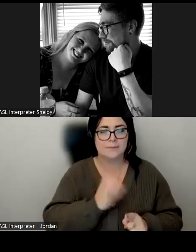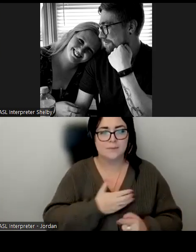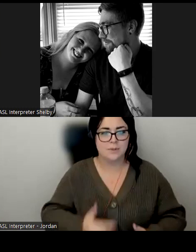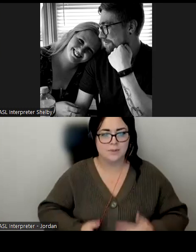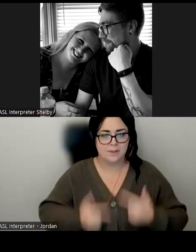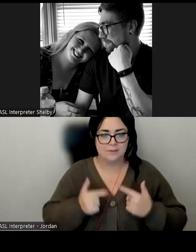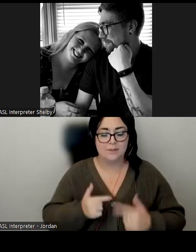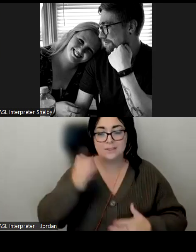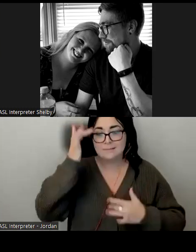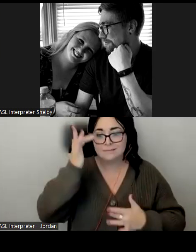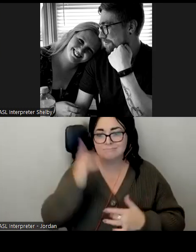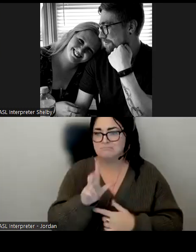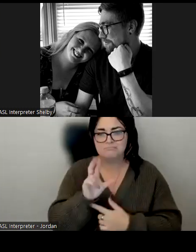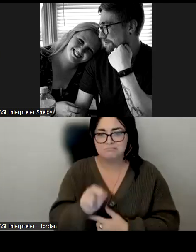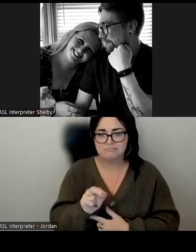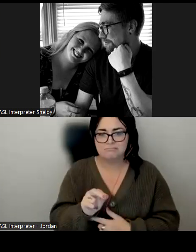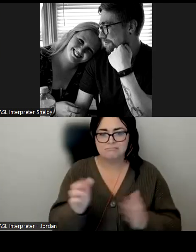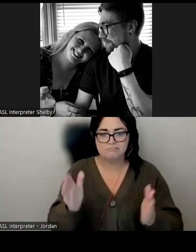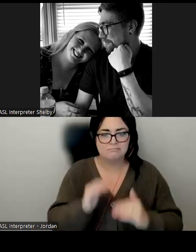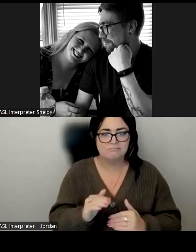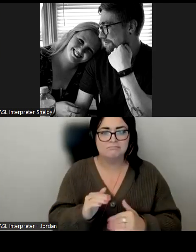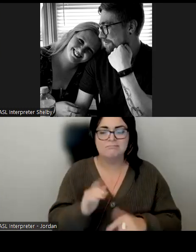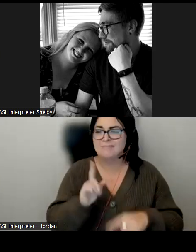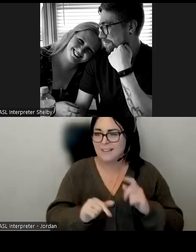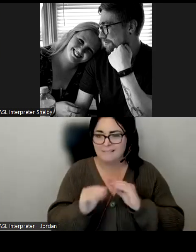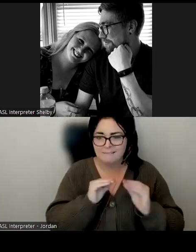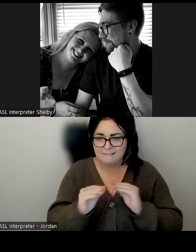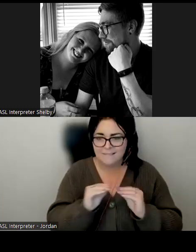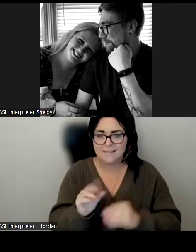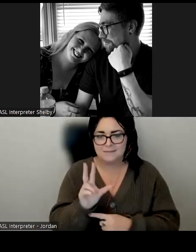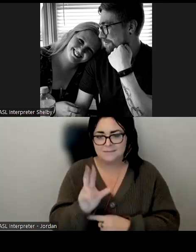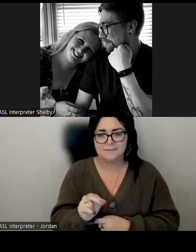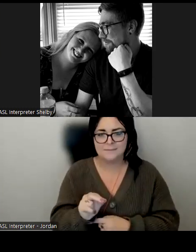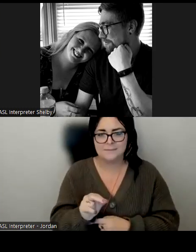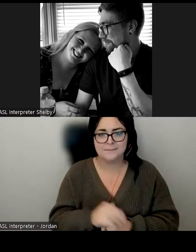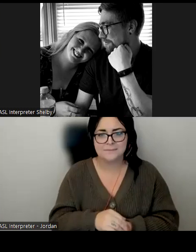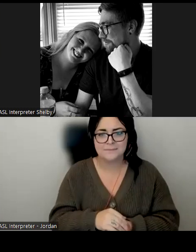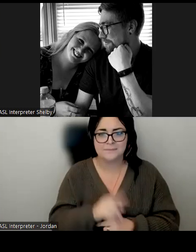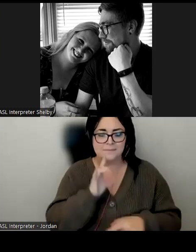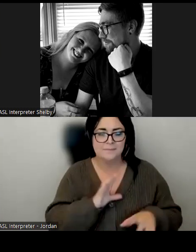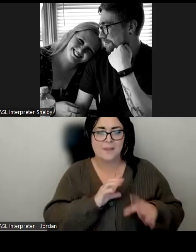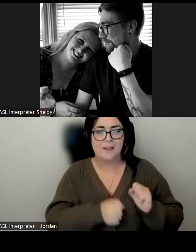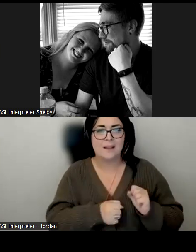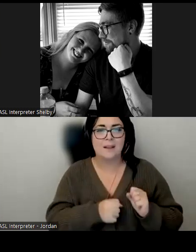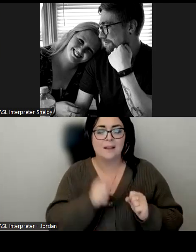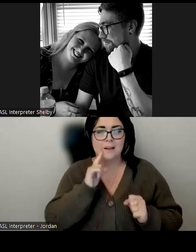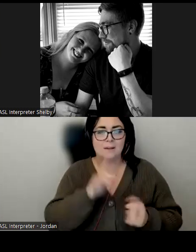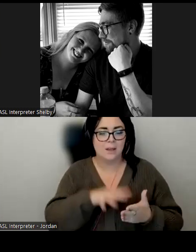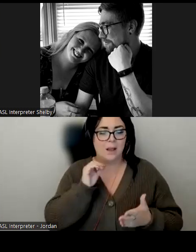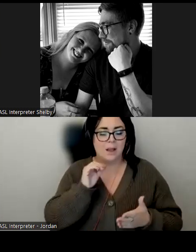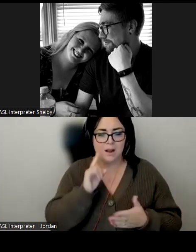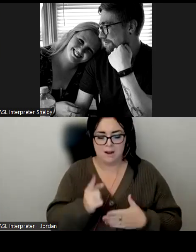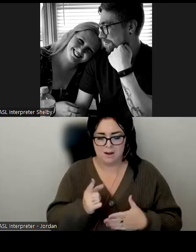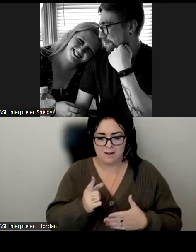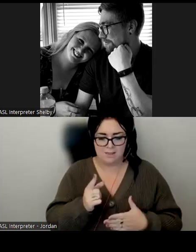an illness. It is not something to be fixed. Grieving is about learning to live with the losses in